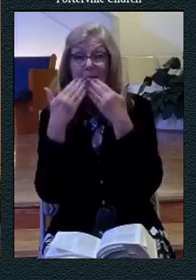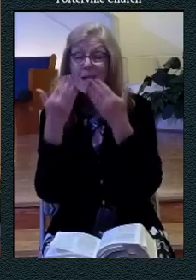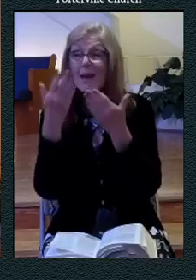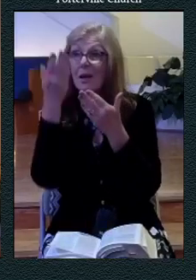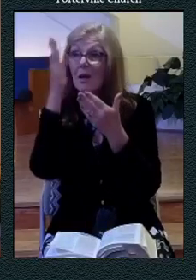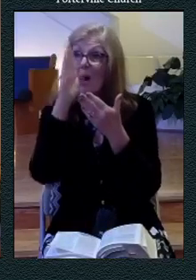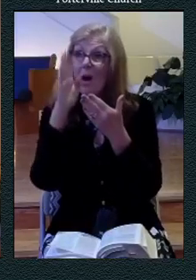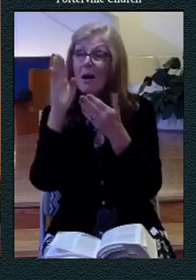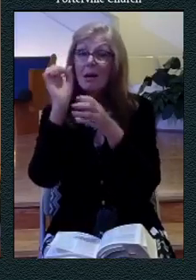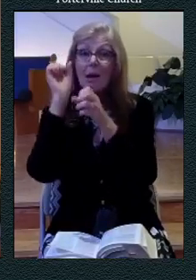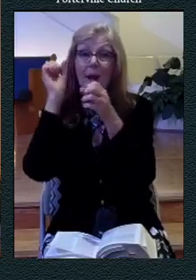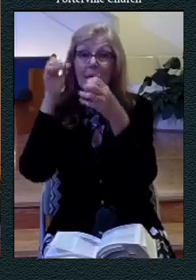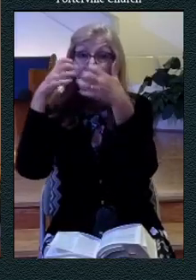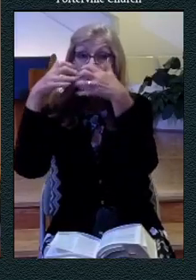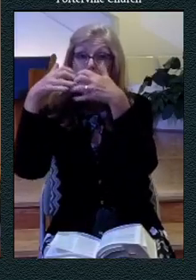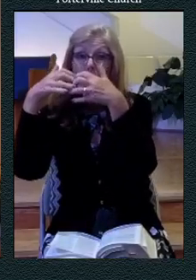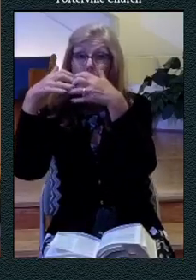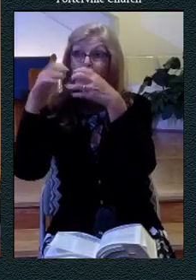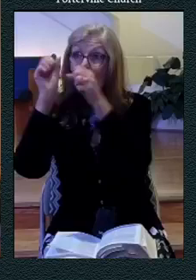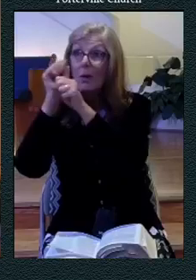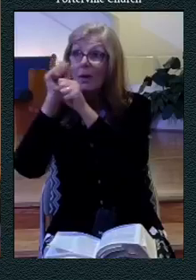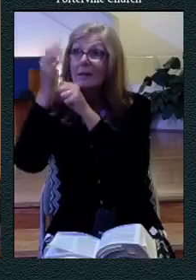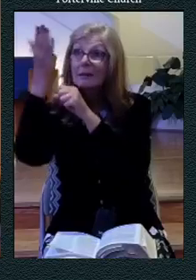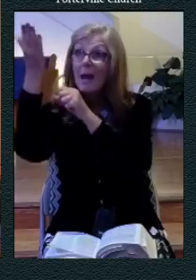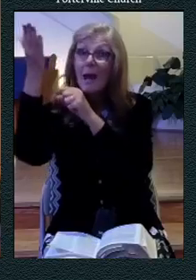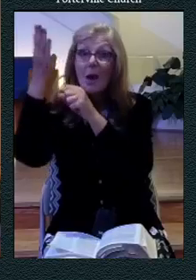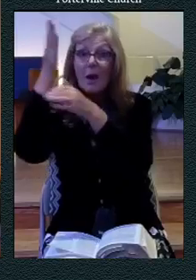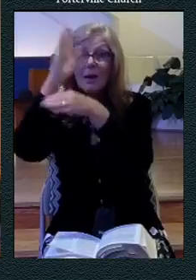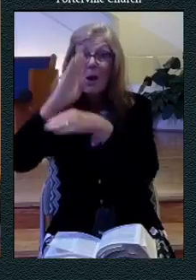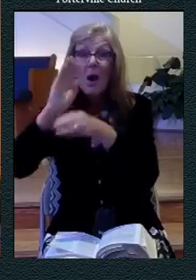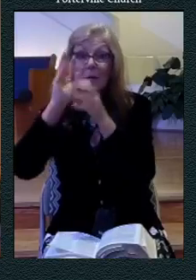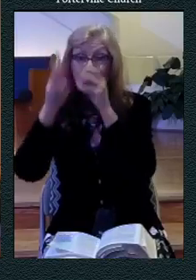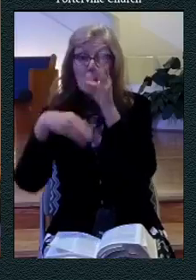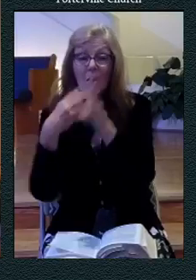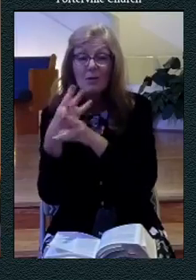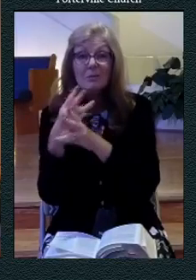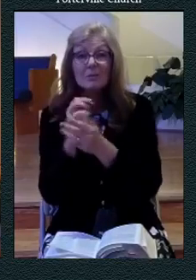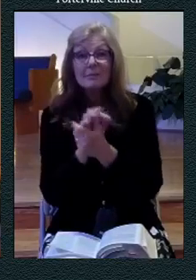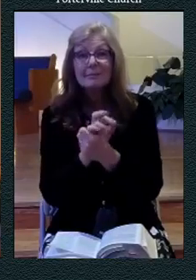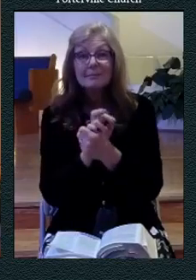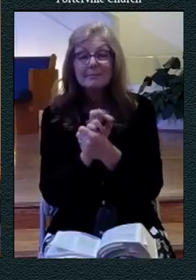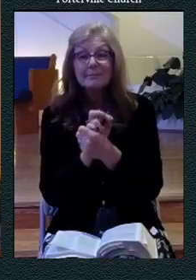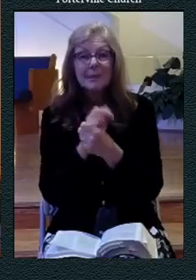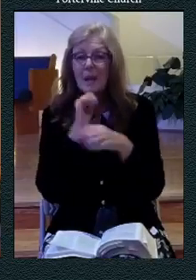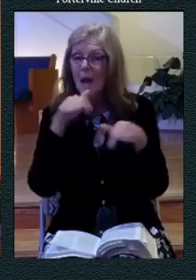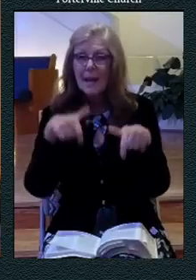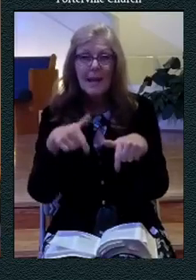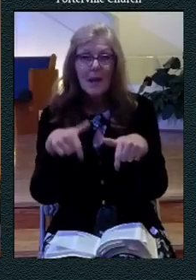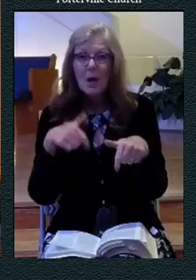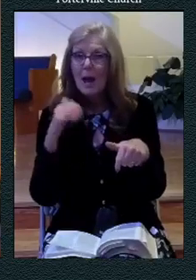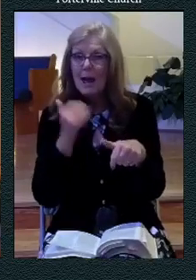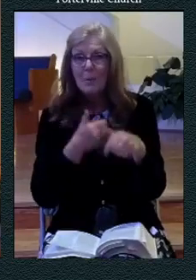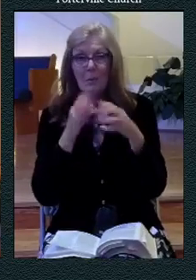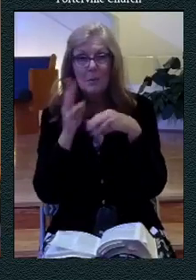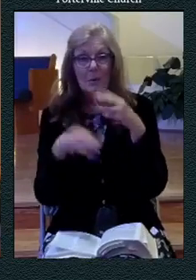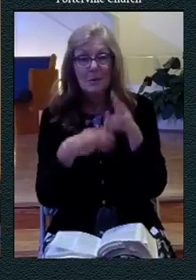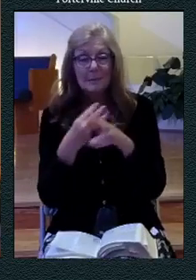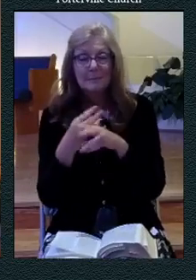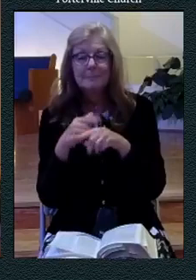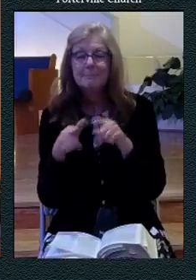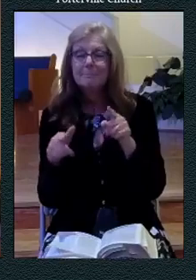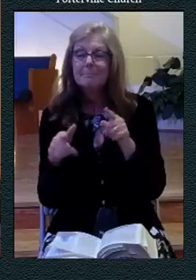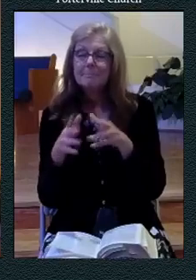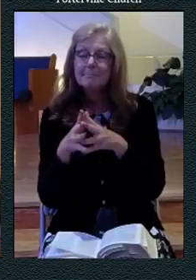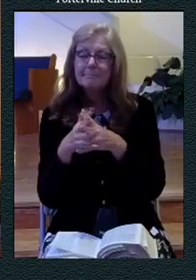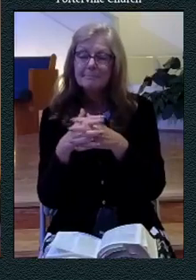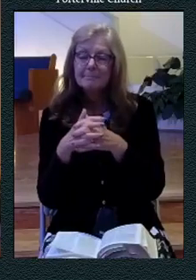world. Thank God it works in God's world. But now, in a certain sense, they're onto something.